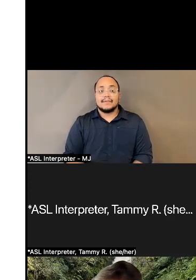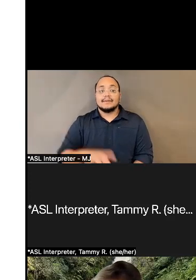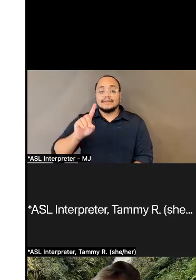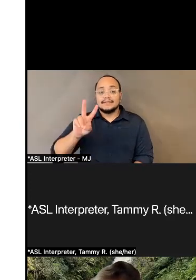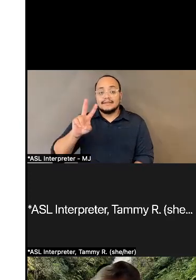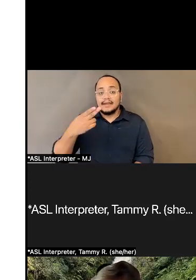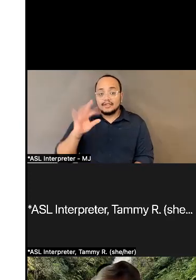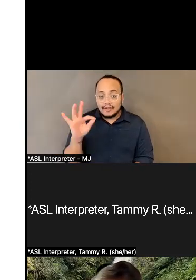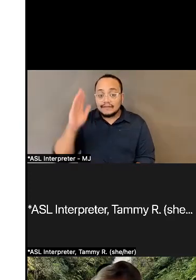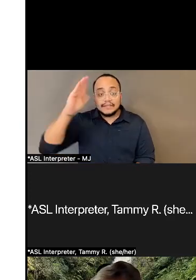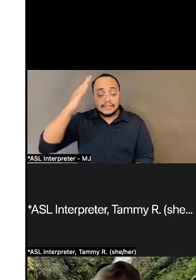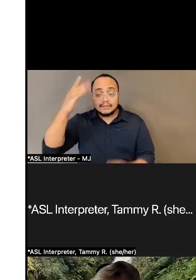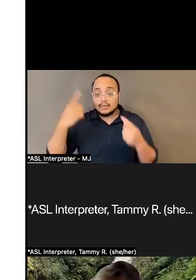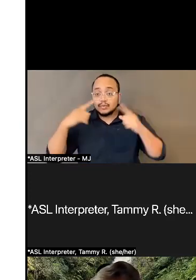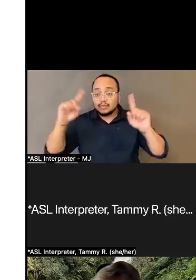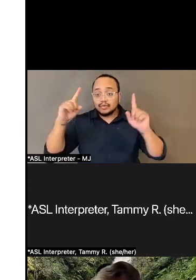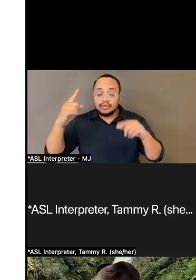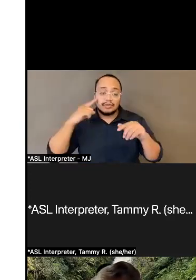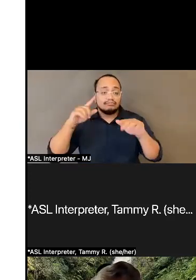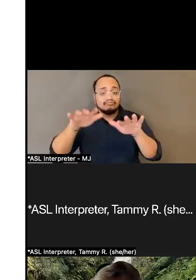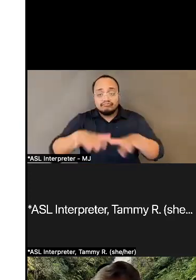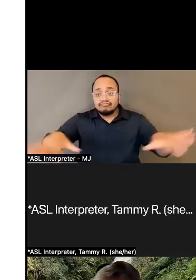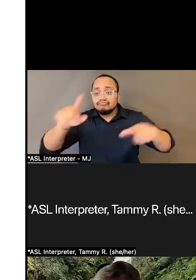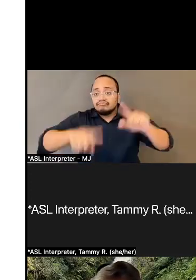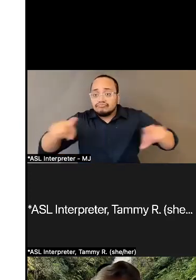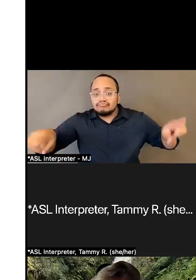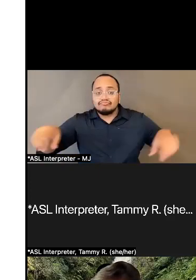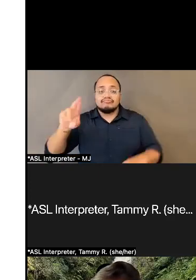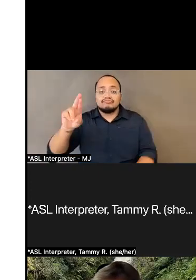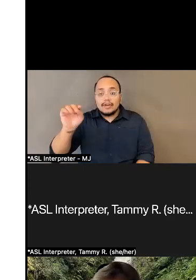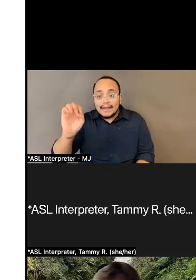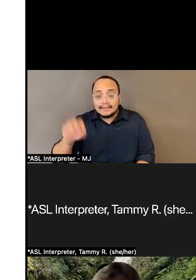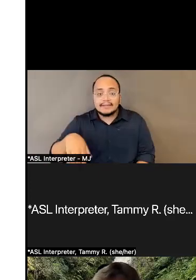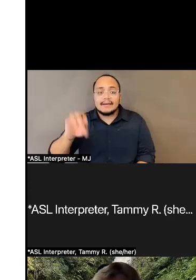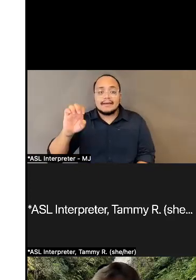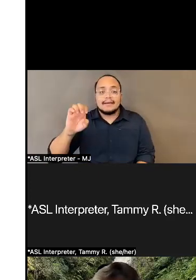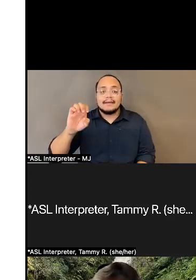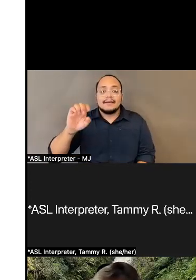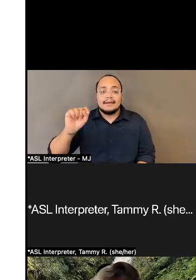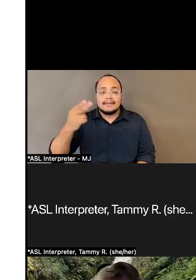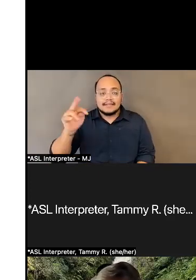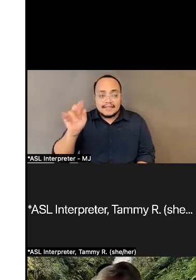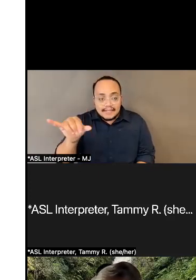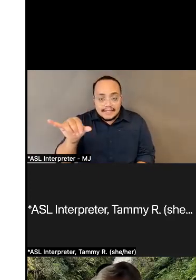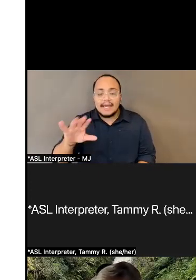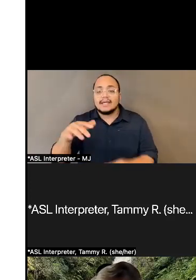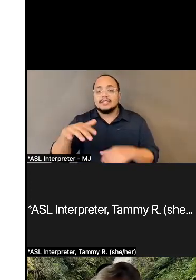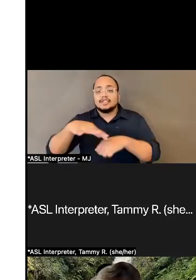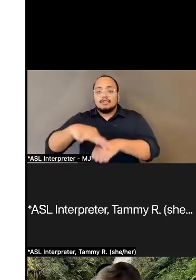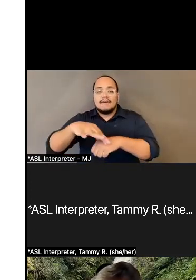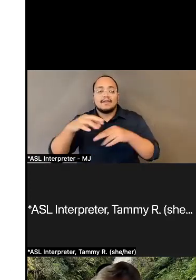The model seems to work well across race, ethnicity, and geographic region of the agency